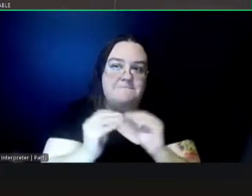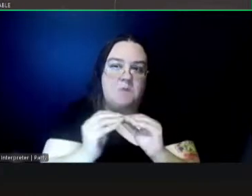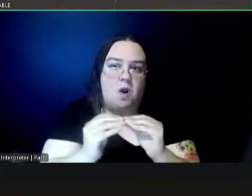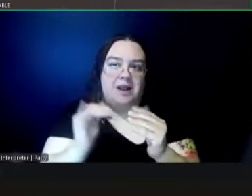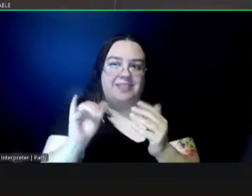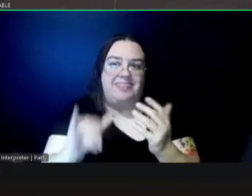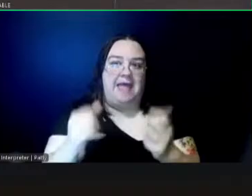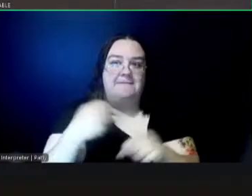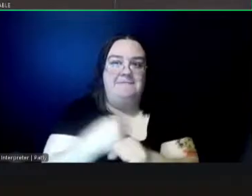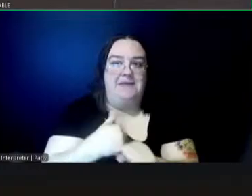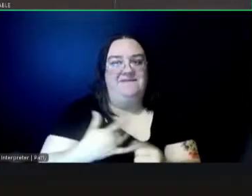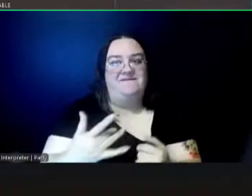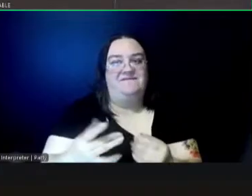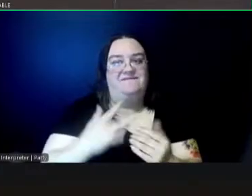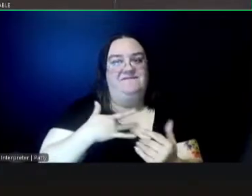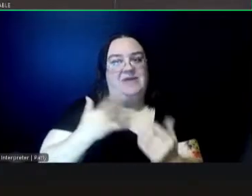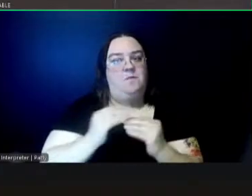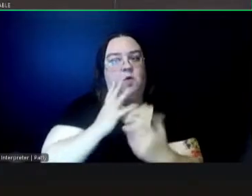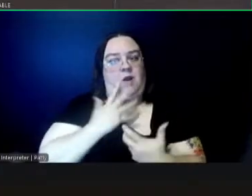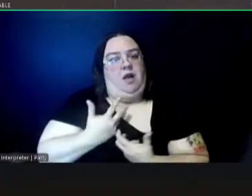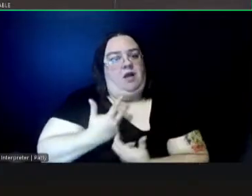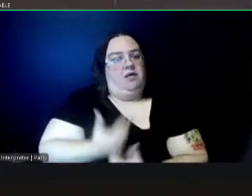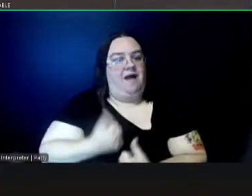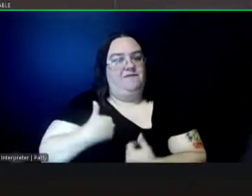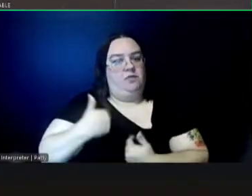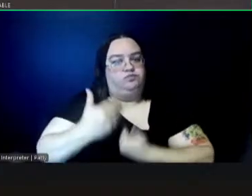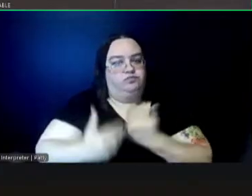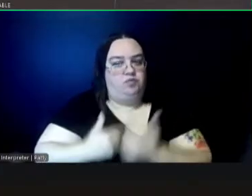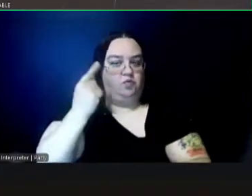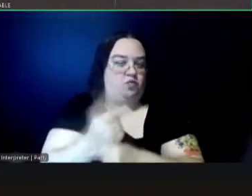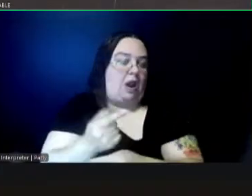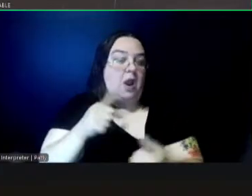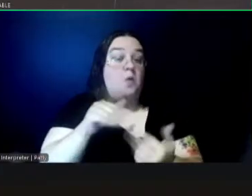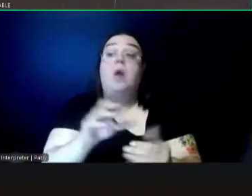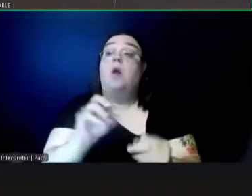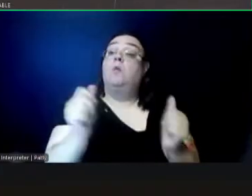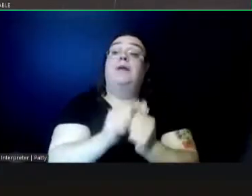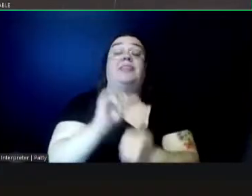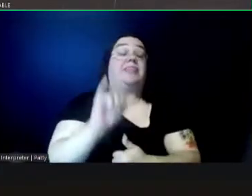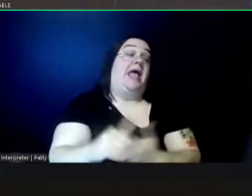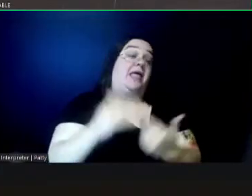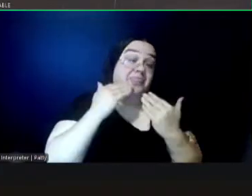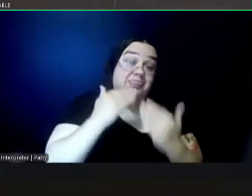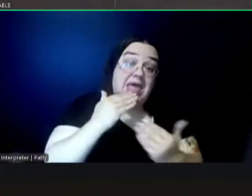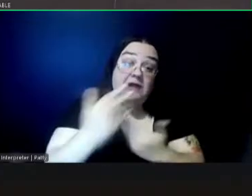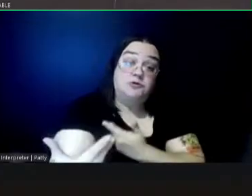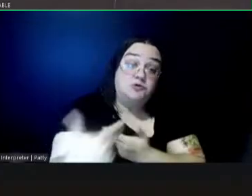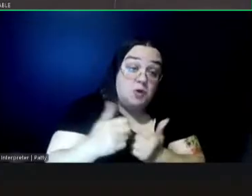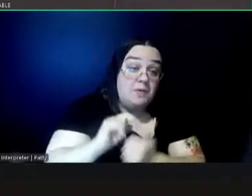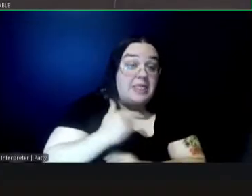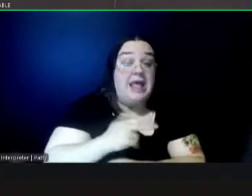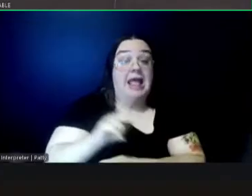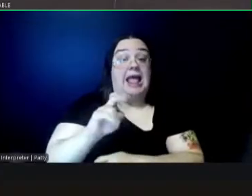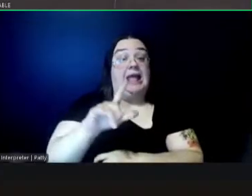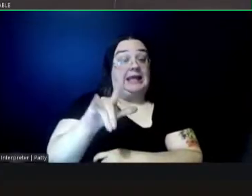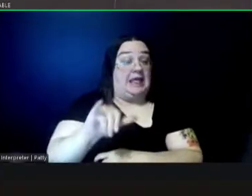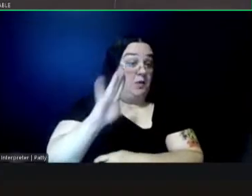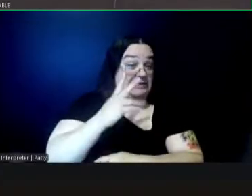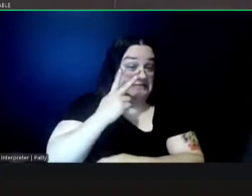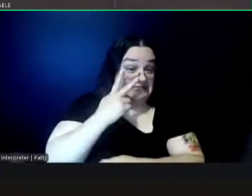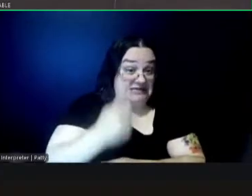in the right direction. And with that, thank you for joining us. We will see you, Kelly, in 2